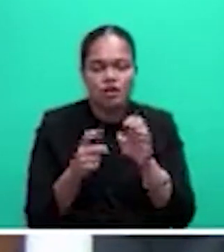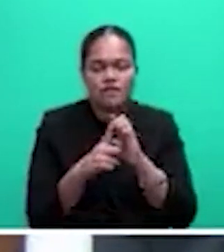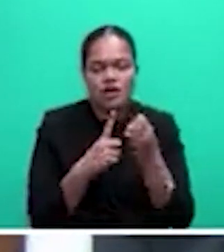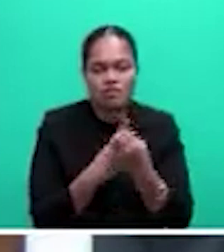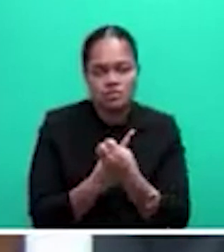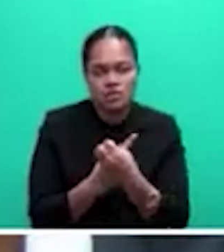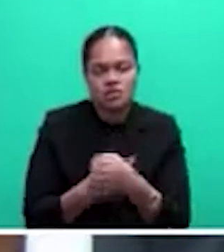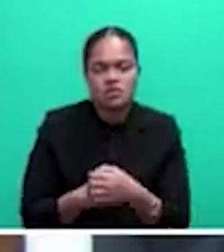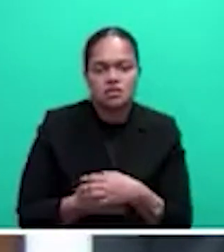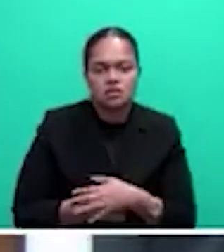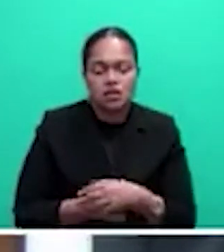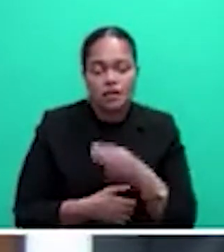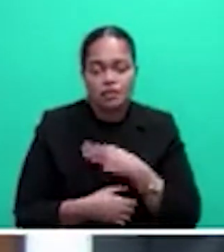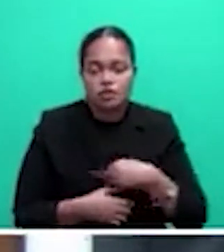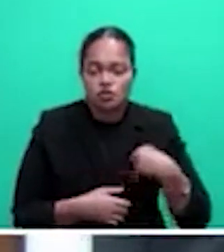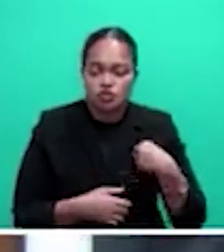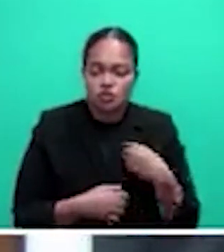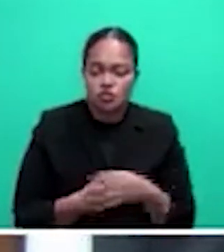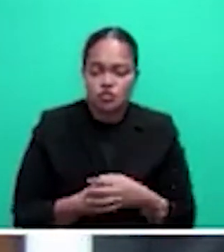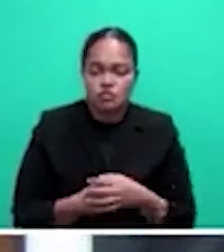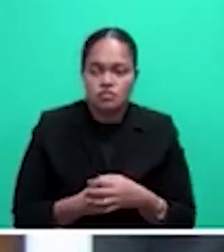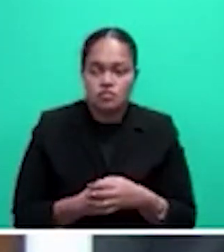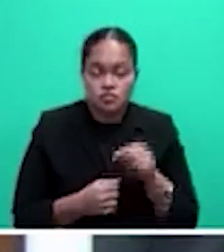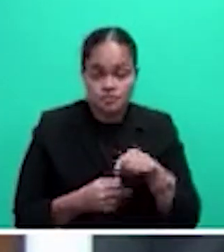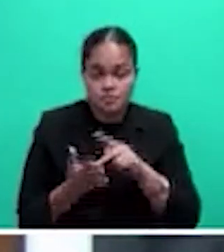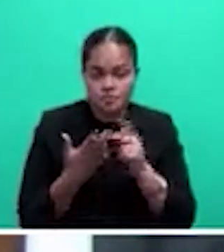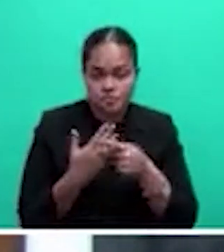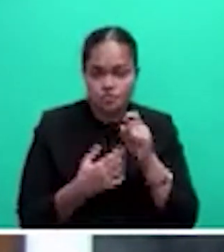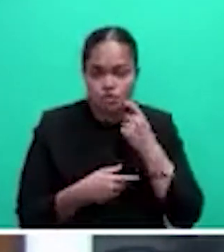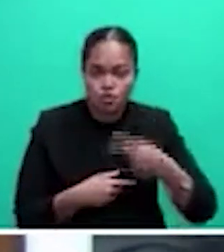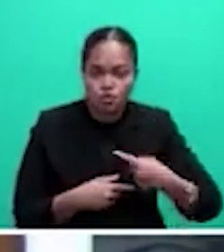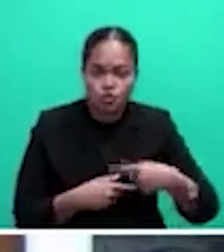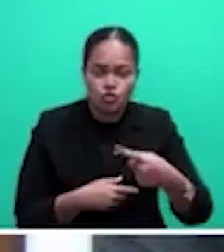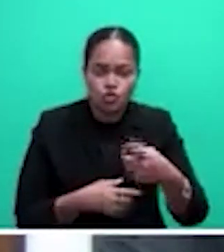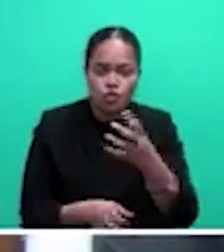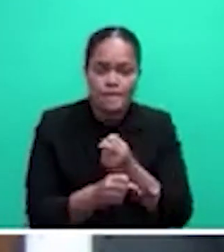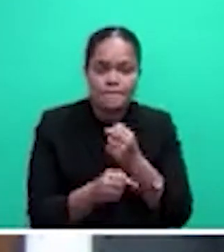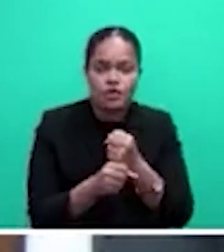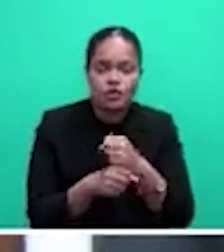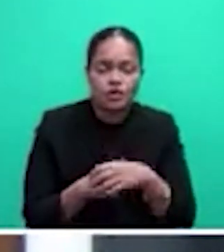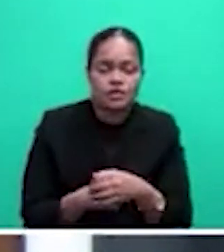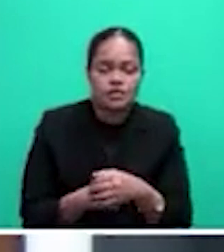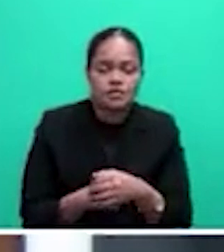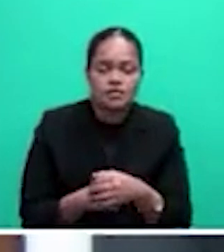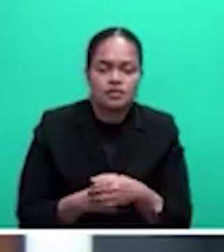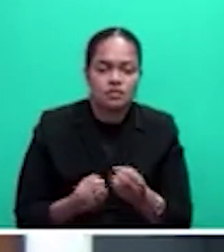The Ministry's informal settlement upgrade program will continue with upgrades of informal settlements,